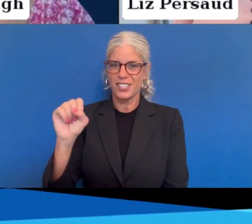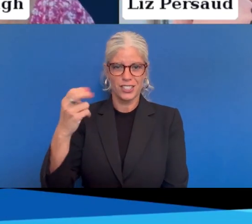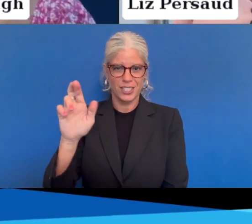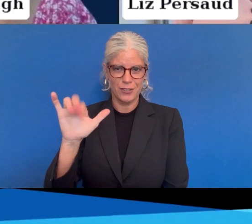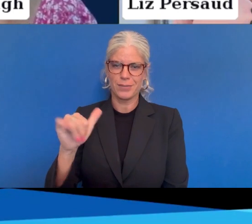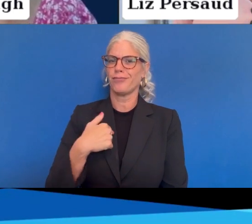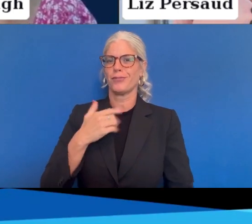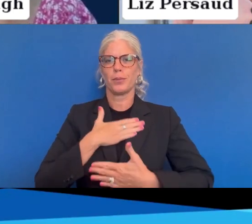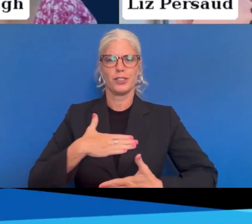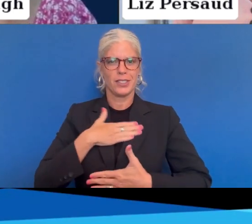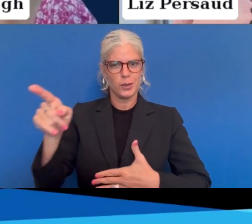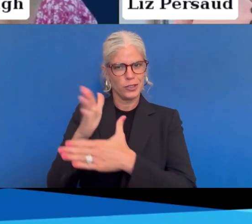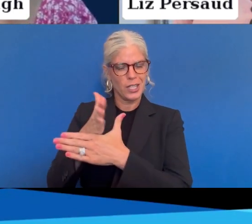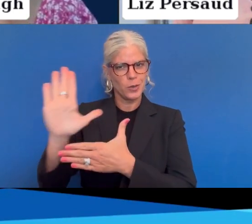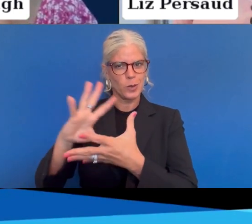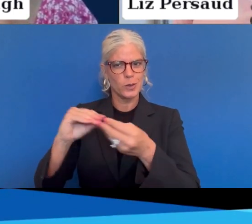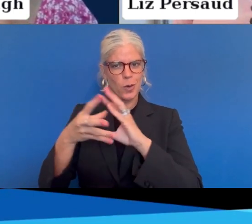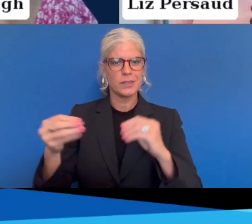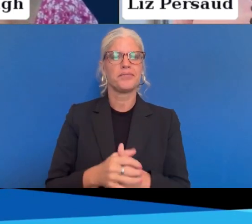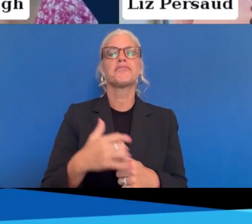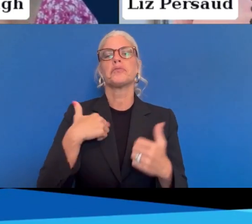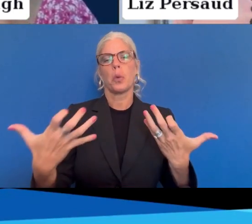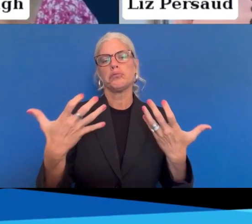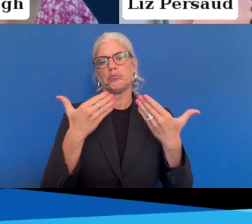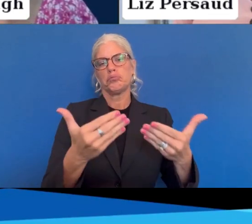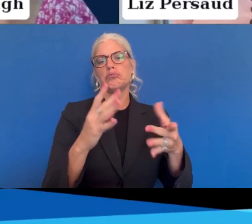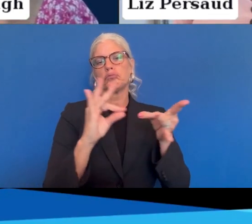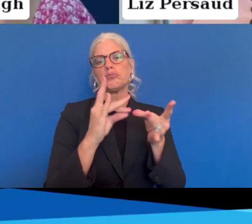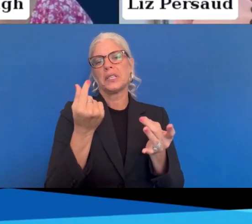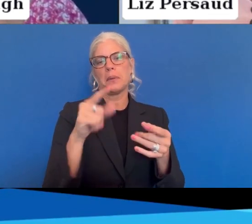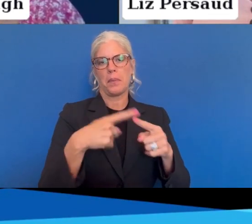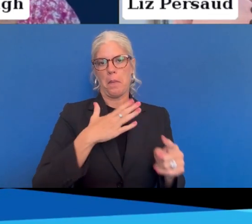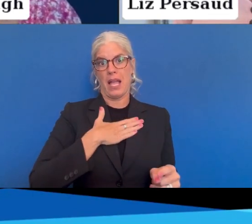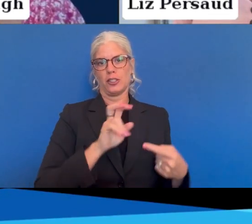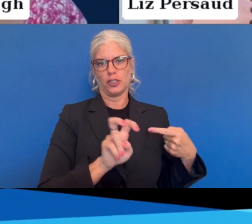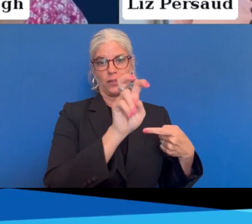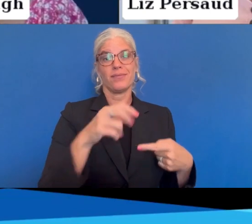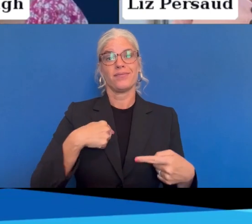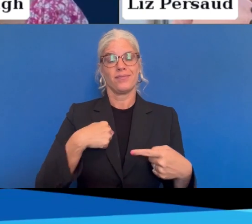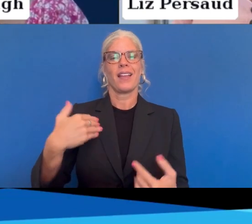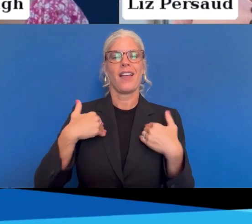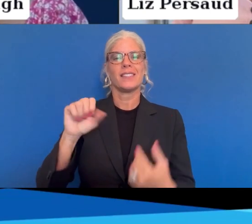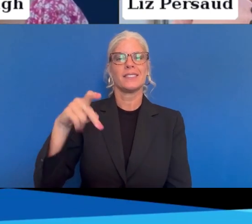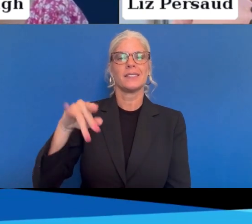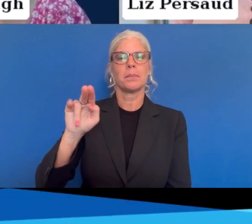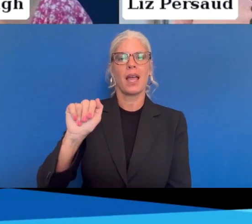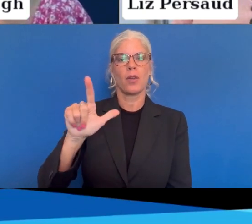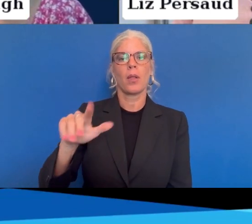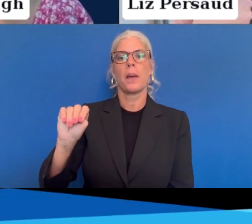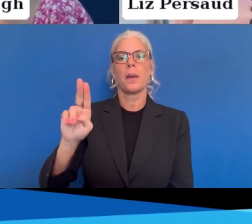Thanks, Sherry. Really appreciate you sharing your story. So I just wanted to talk a little bit about my